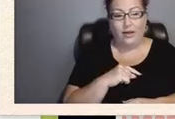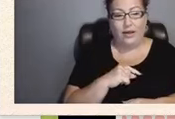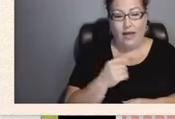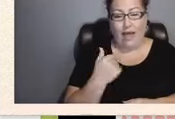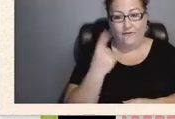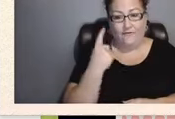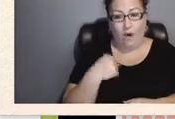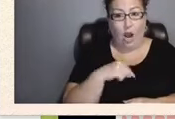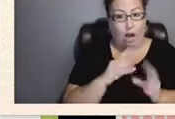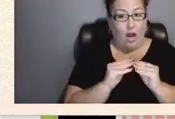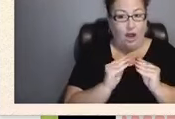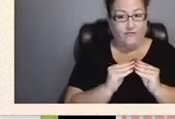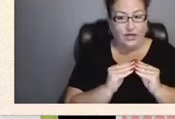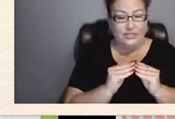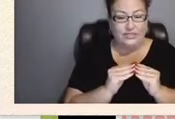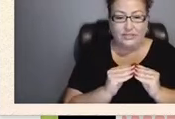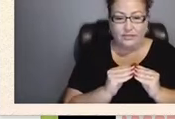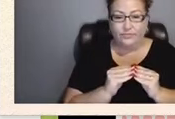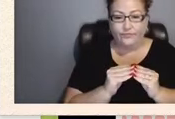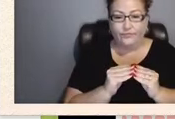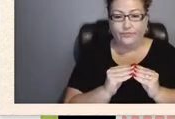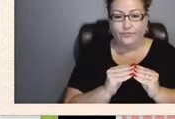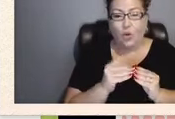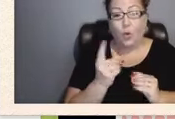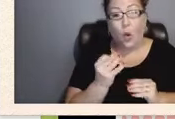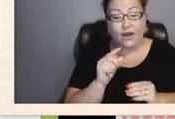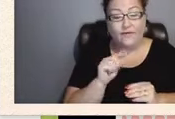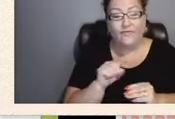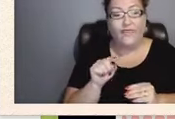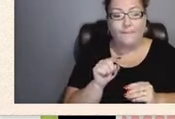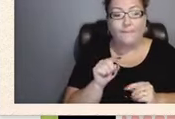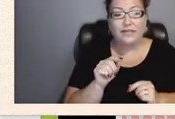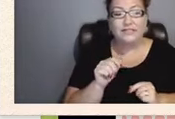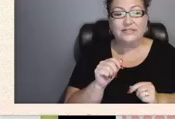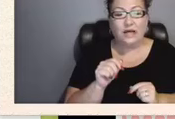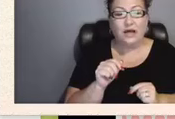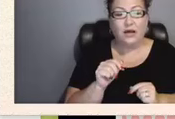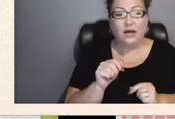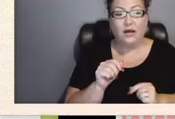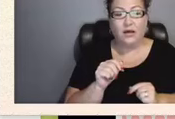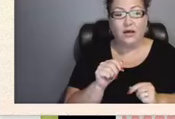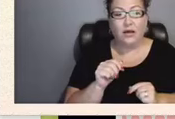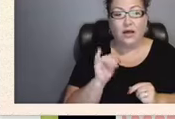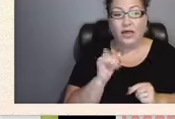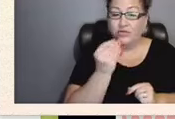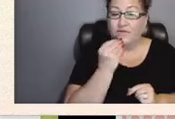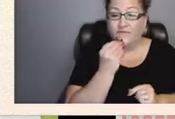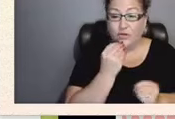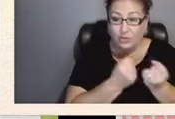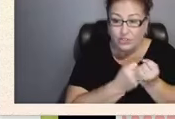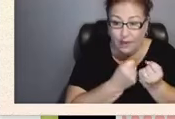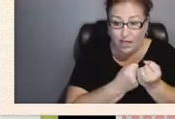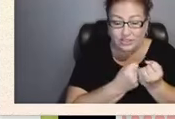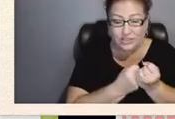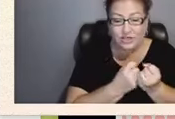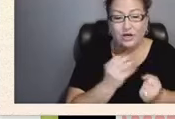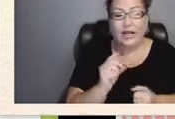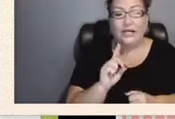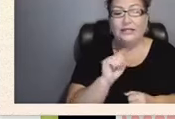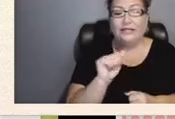conference. One of them was a food sponsor, and Disability